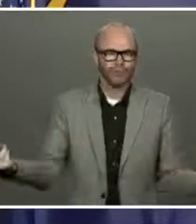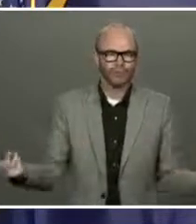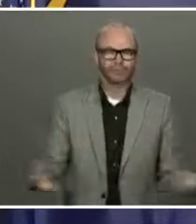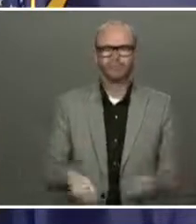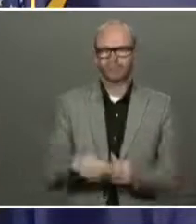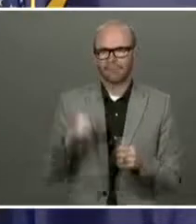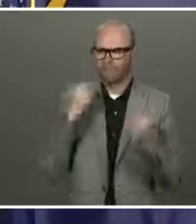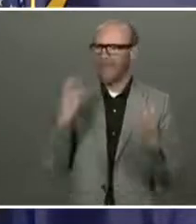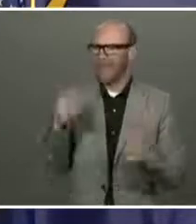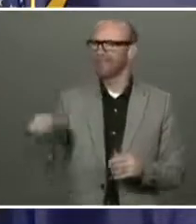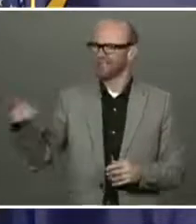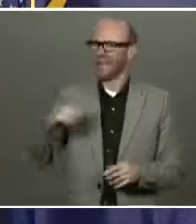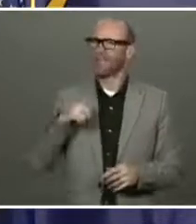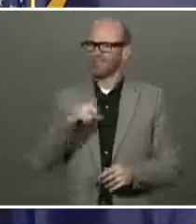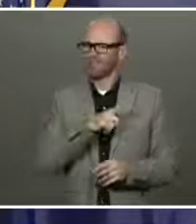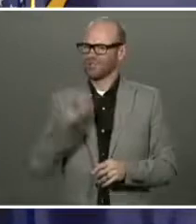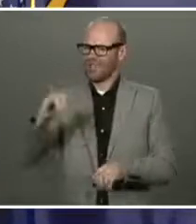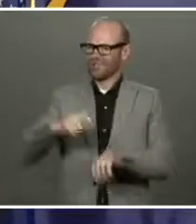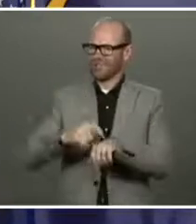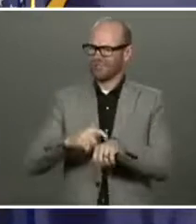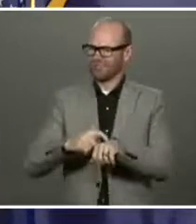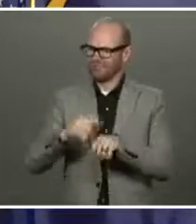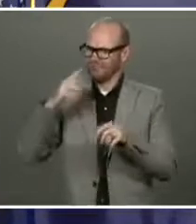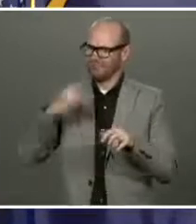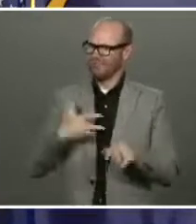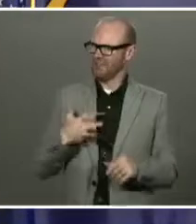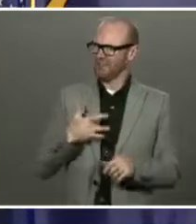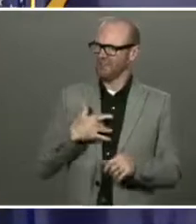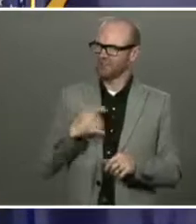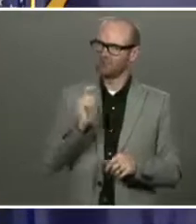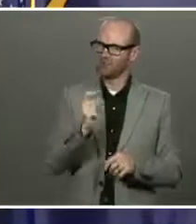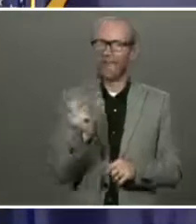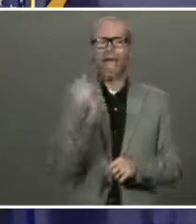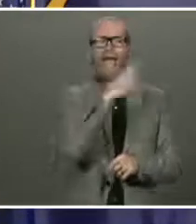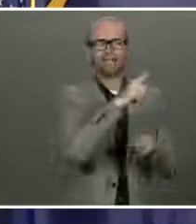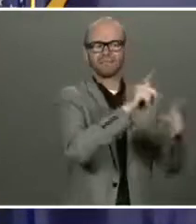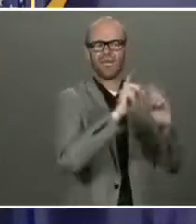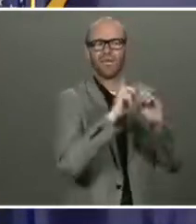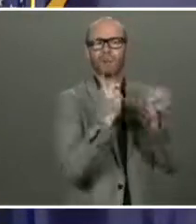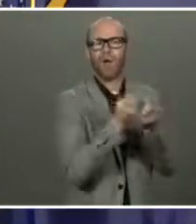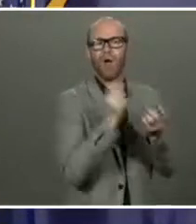legislators, Governor Herbert asked the Department of Commerce that oversees